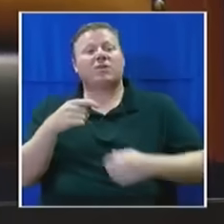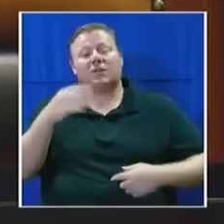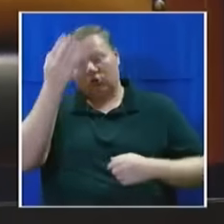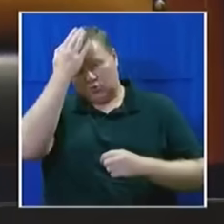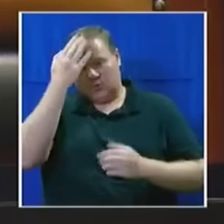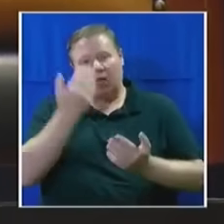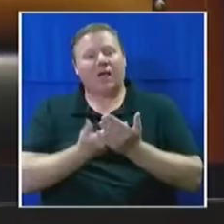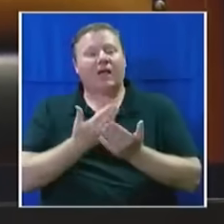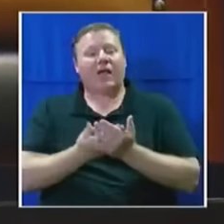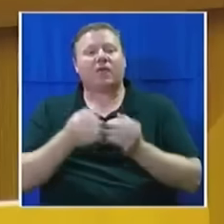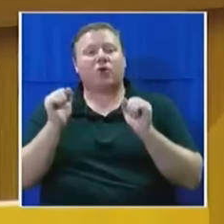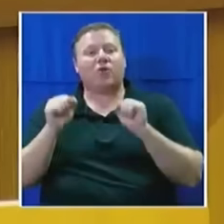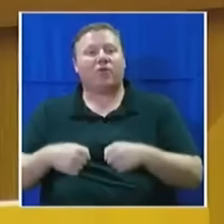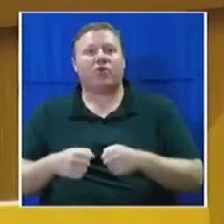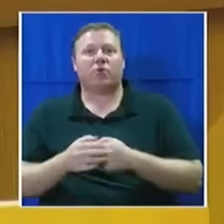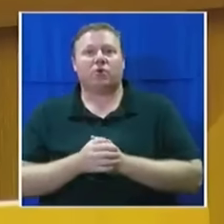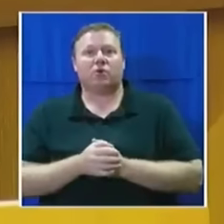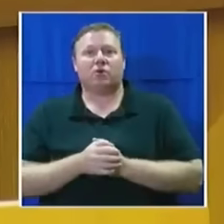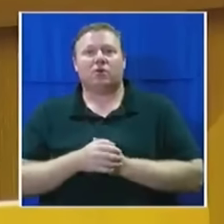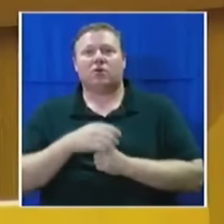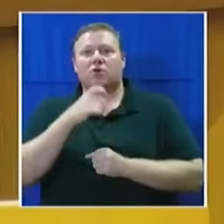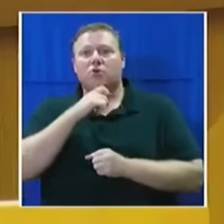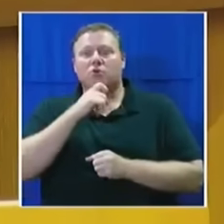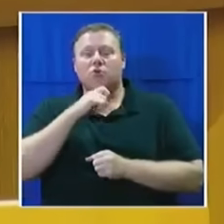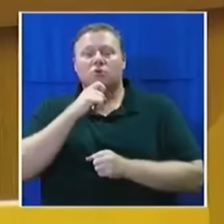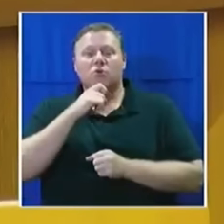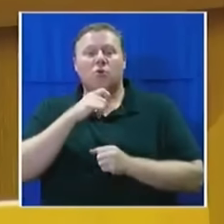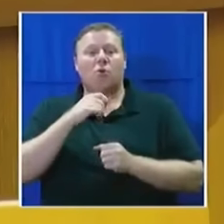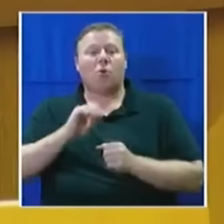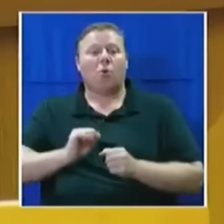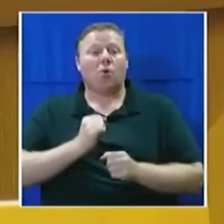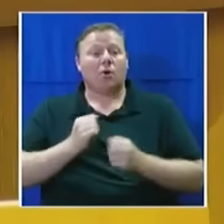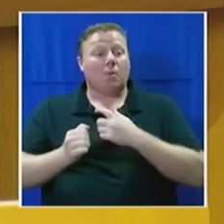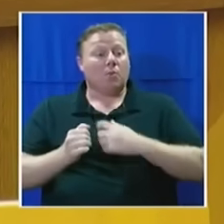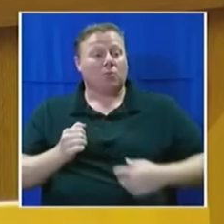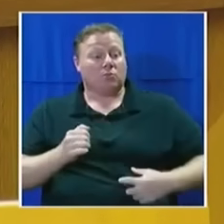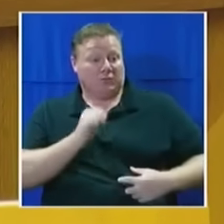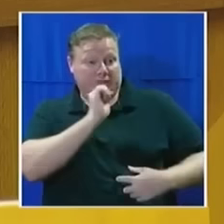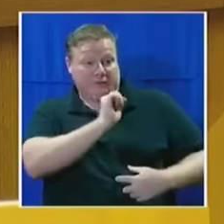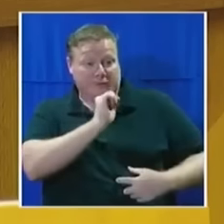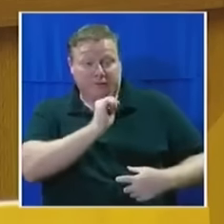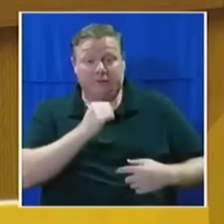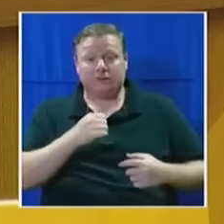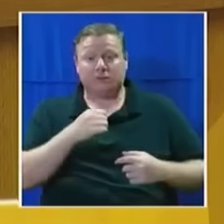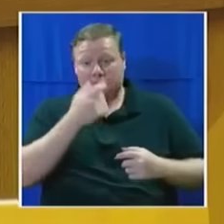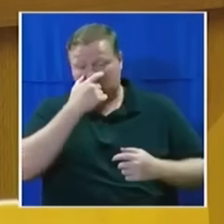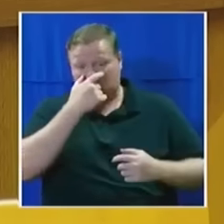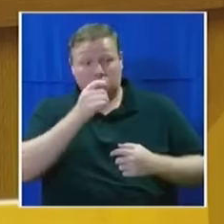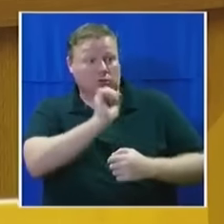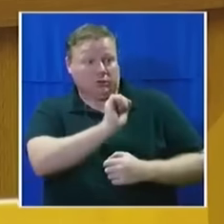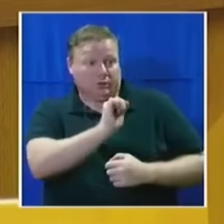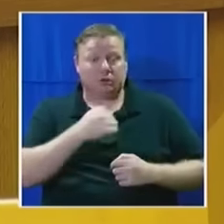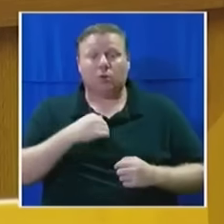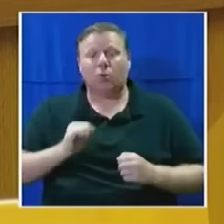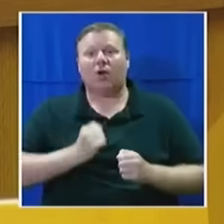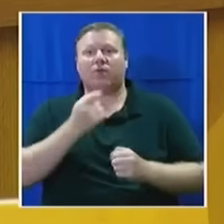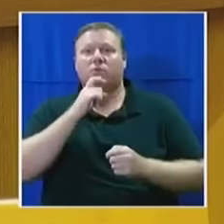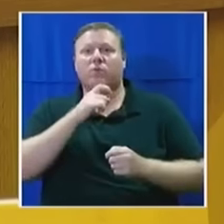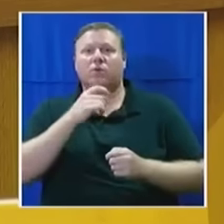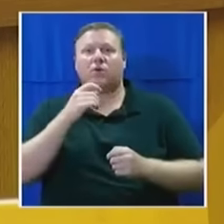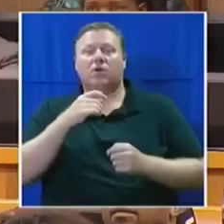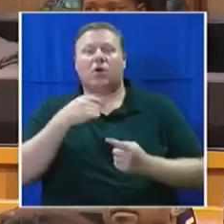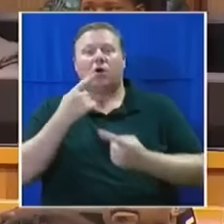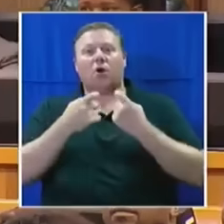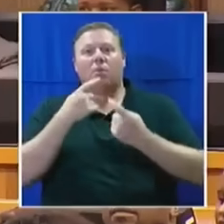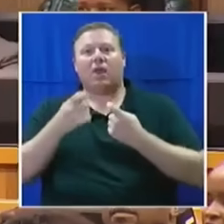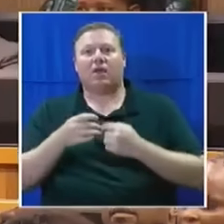of the president, used to complain to President Zuma about being abused by the president. Chair, on a point of order. On a point of